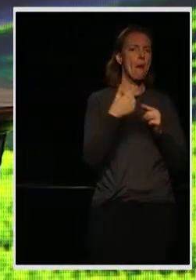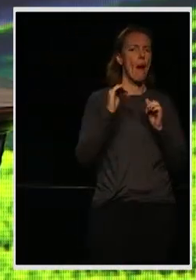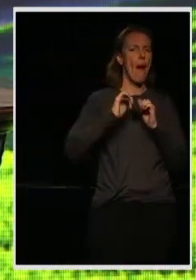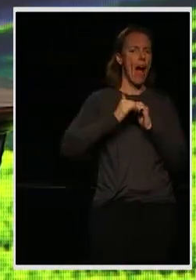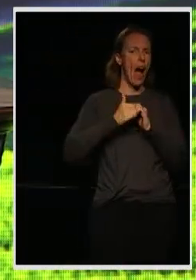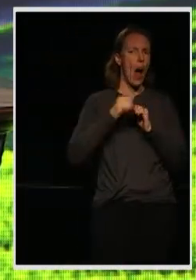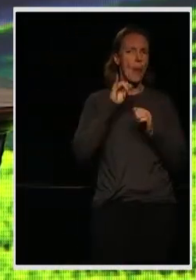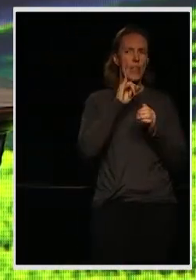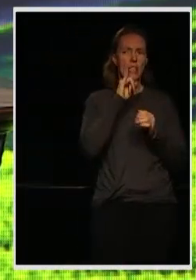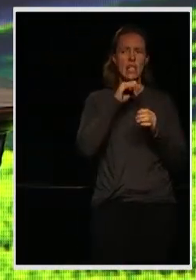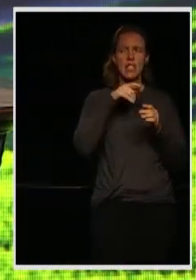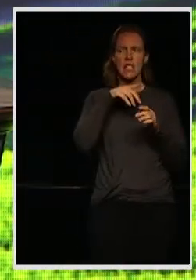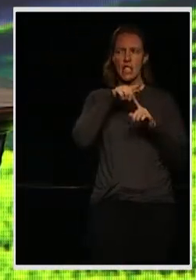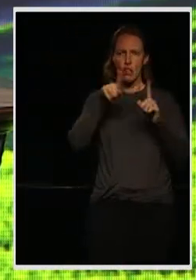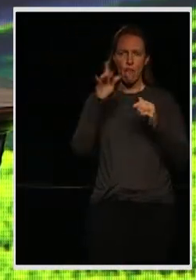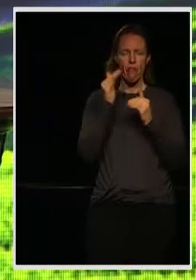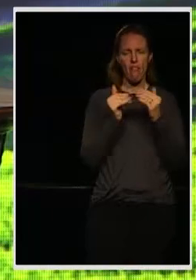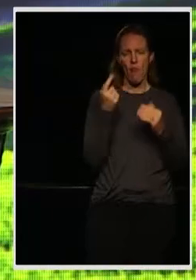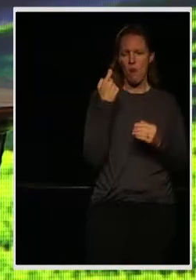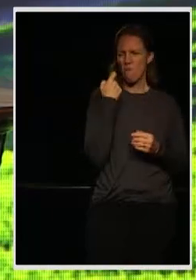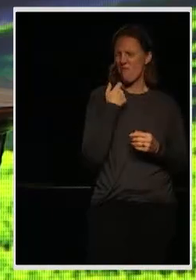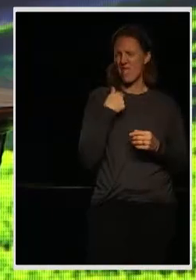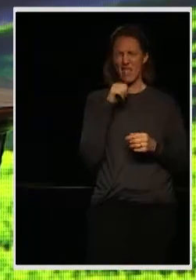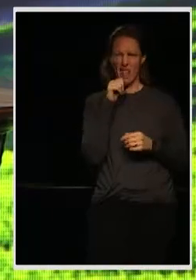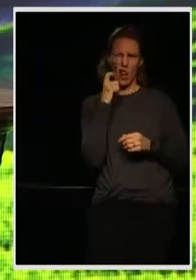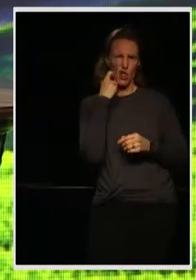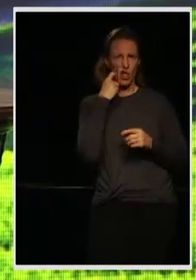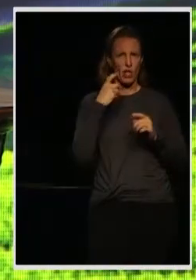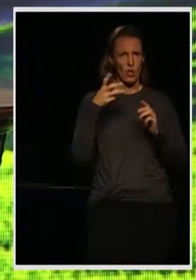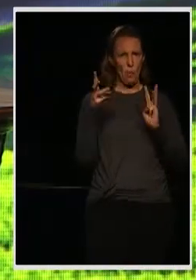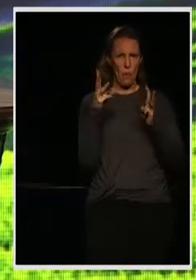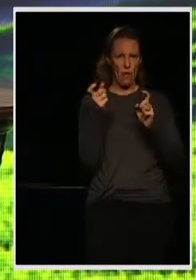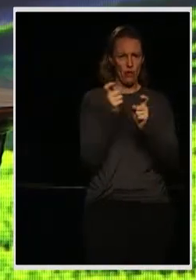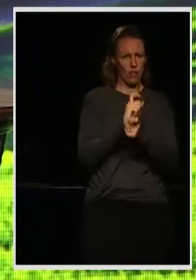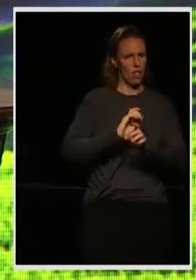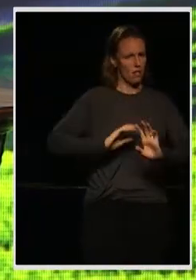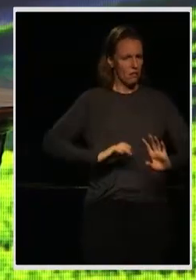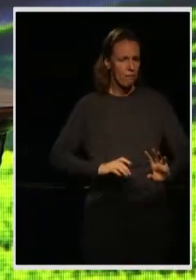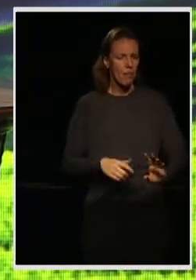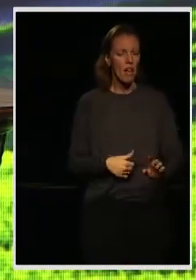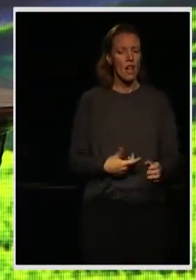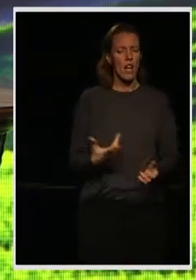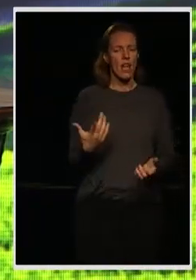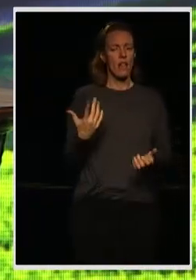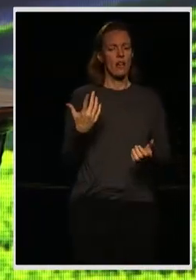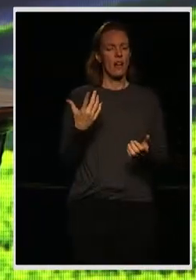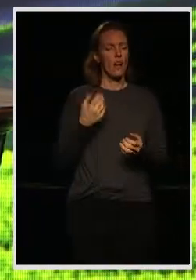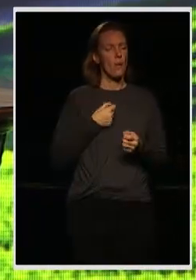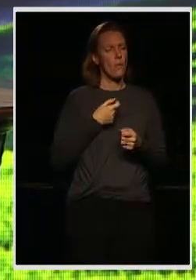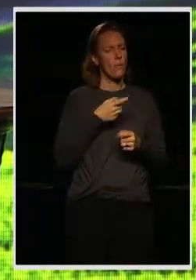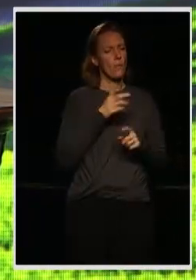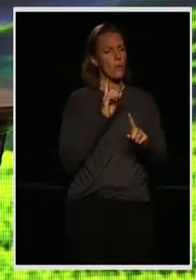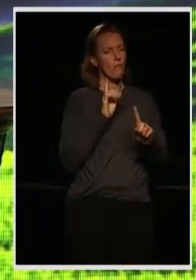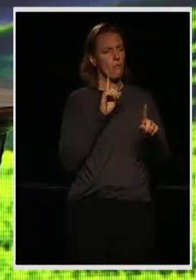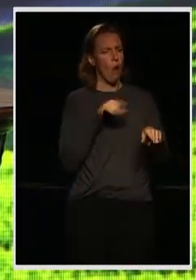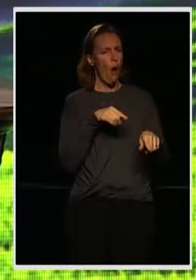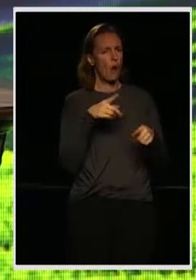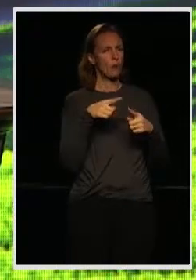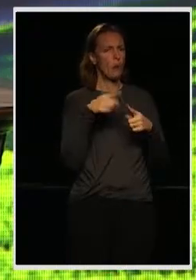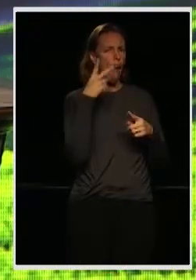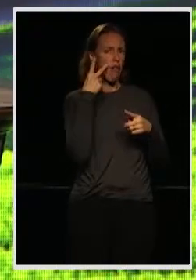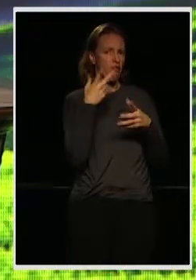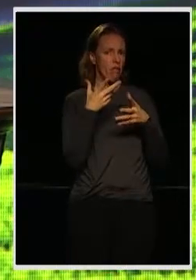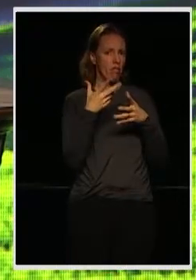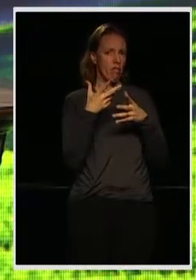it is different than just, it's just weather change, right? And we've spoken to a lot of farmers who really have seen